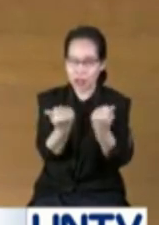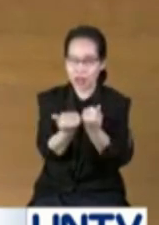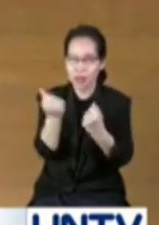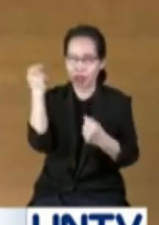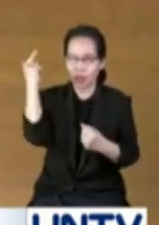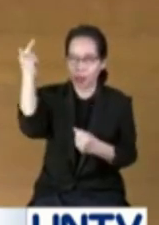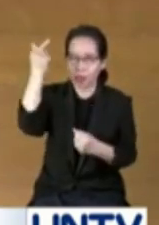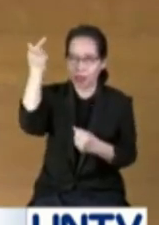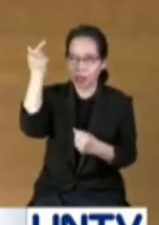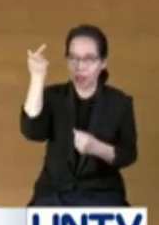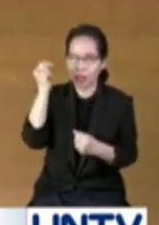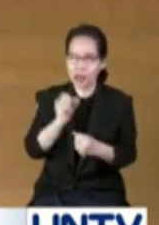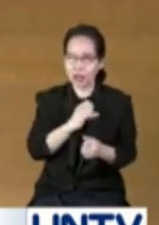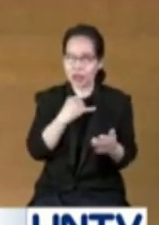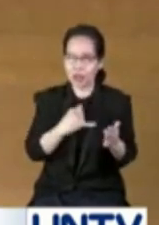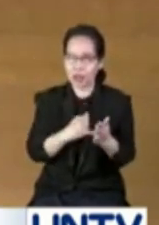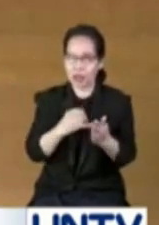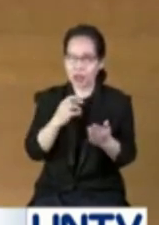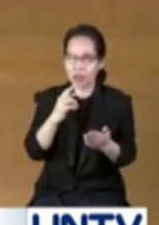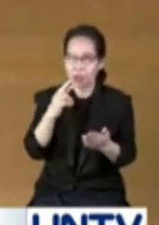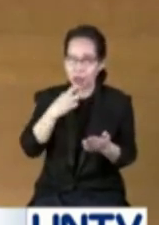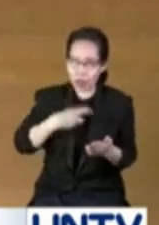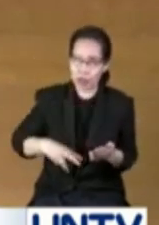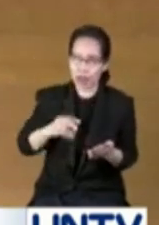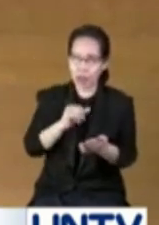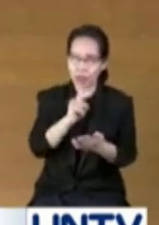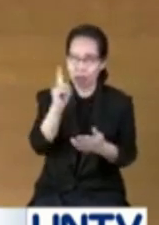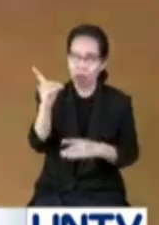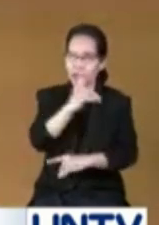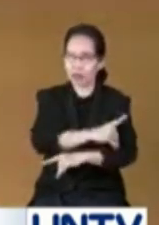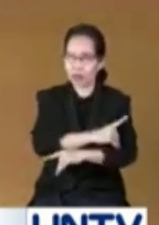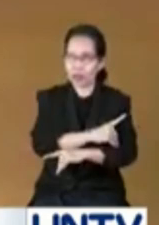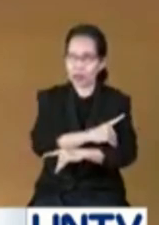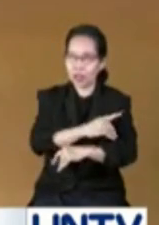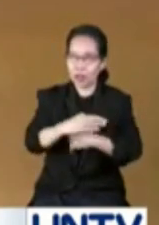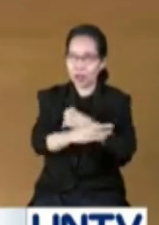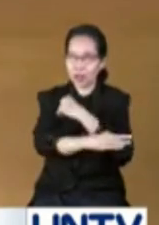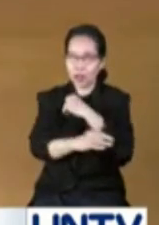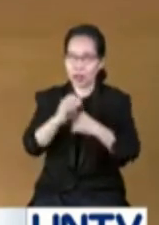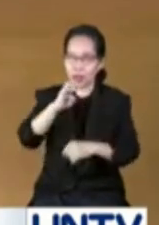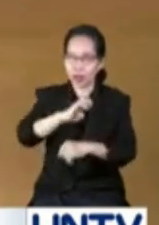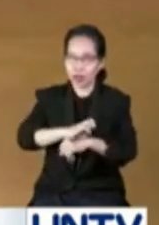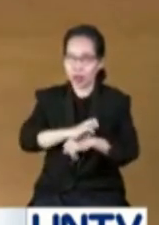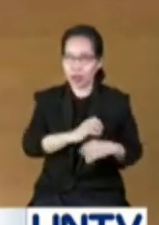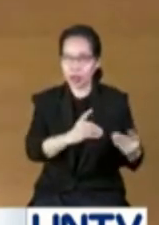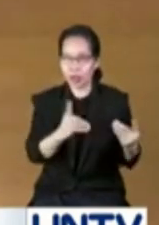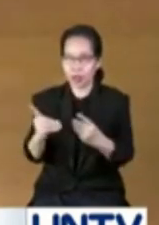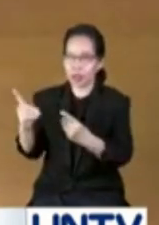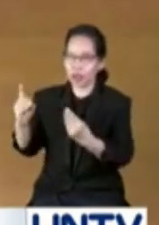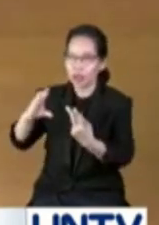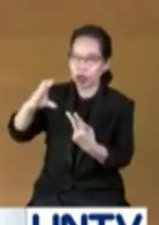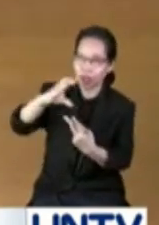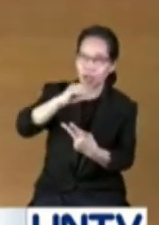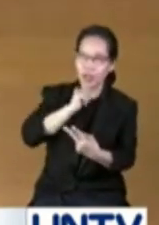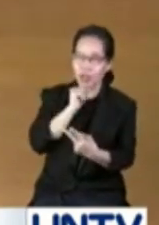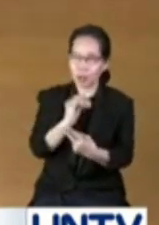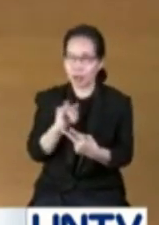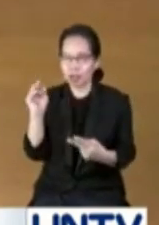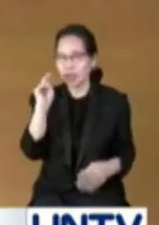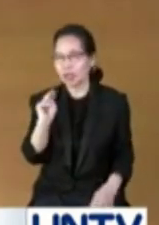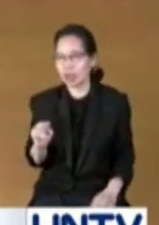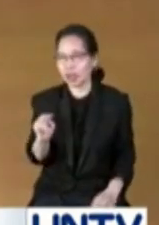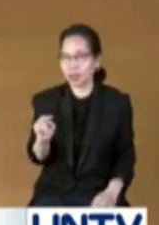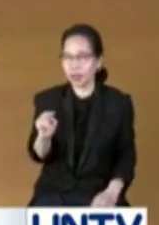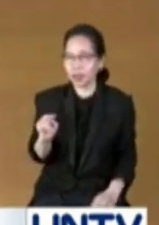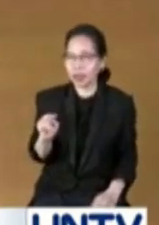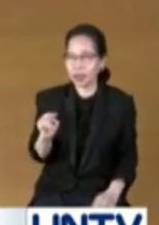It is our wish that one day, foreign employment will be driven by choice, not by necessity. It remains